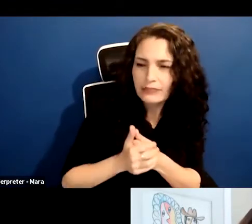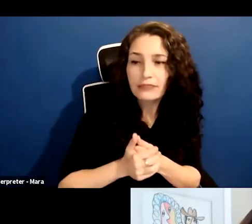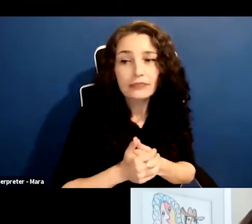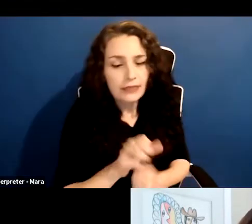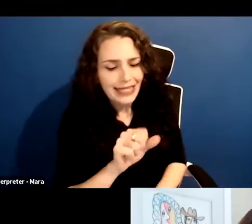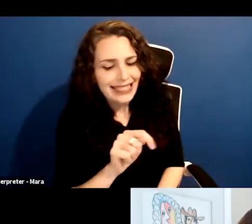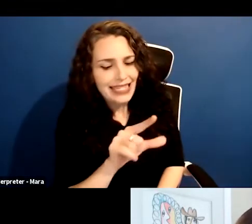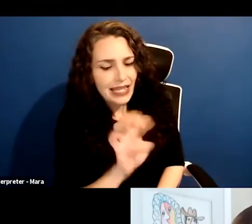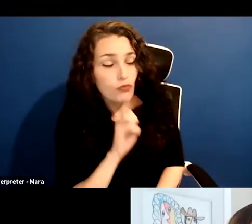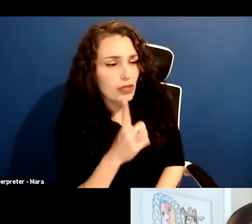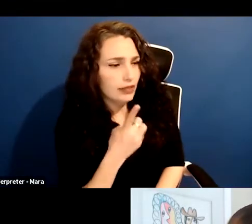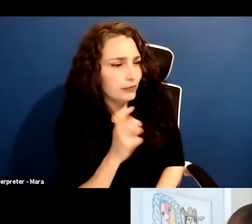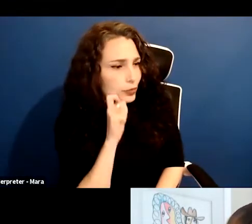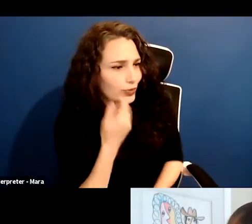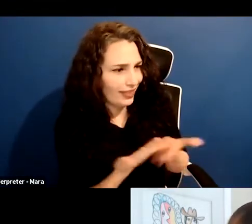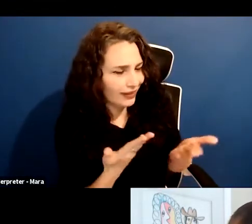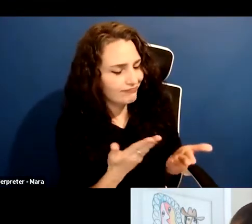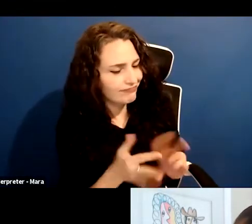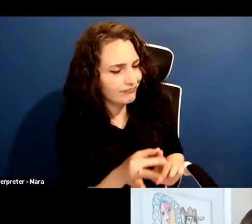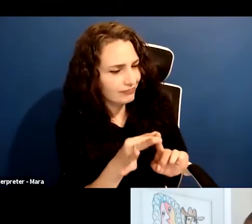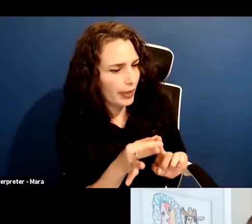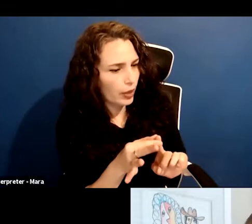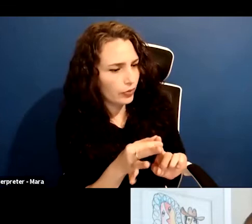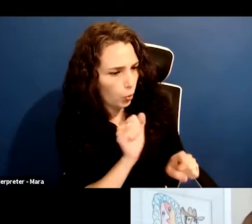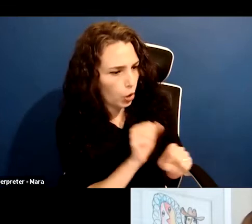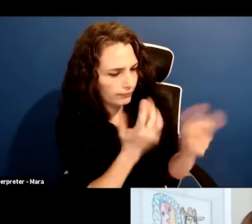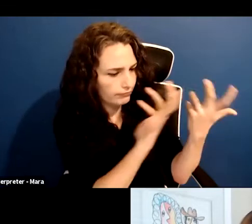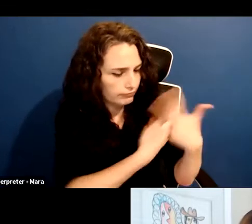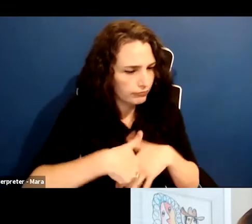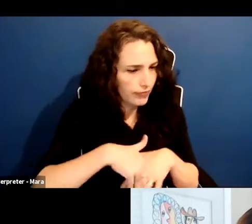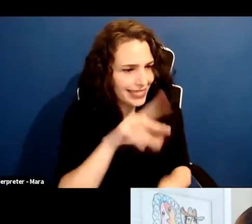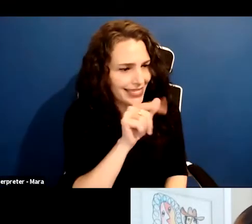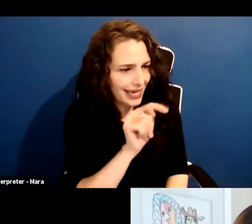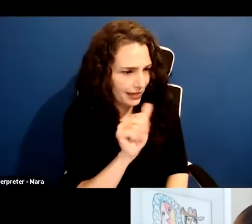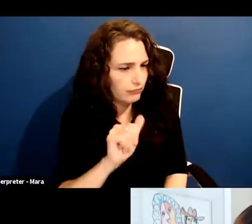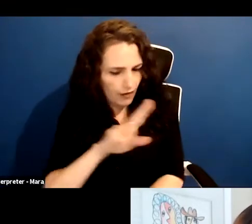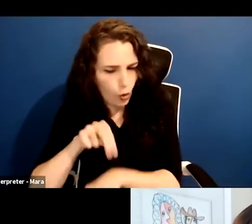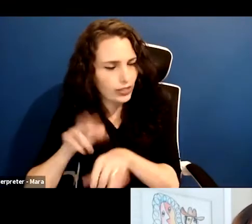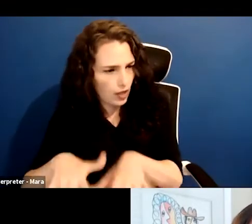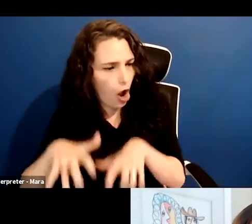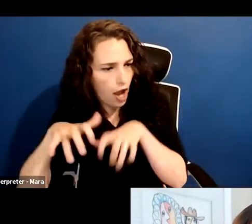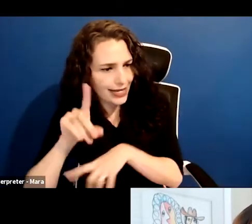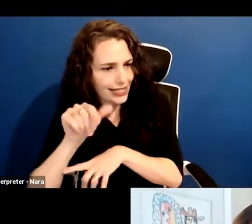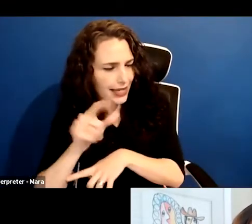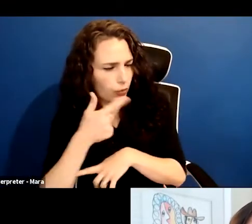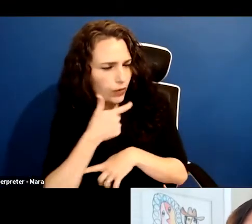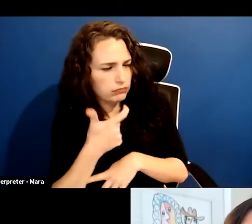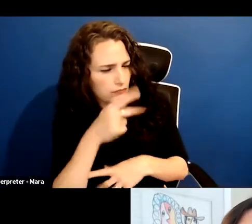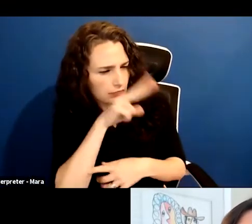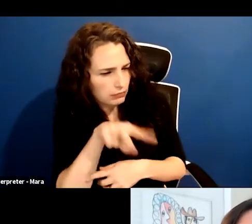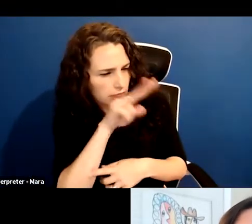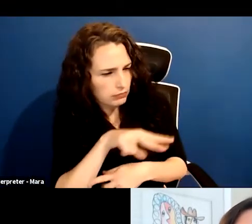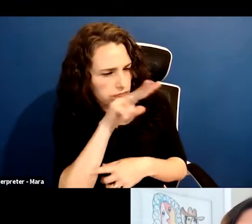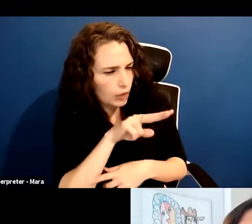about this work and about marrying these data sets together, so we have, of course, the audience data, which allows us to look at how,